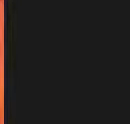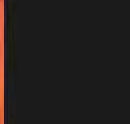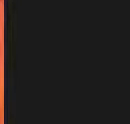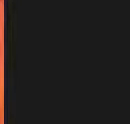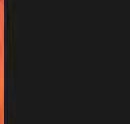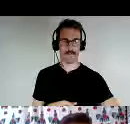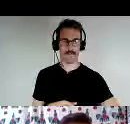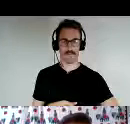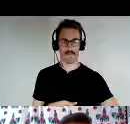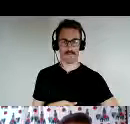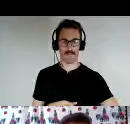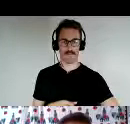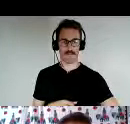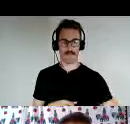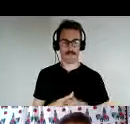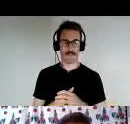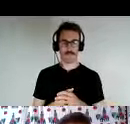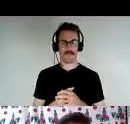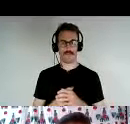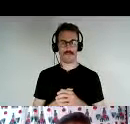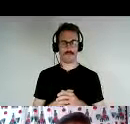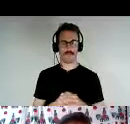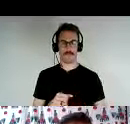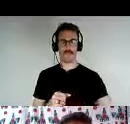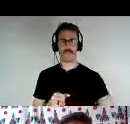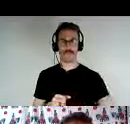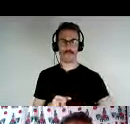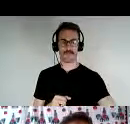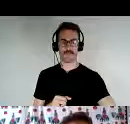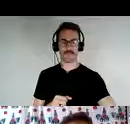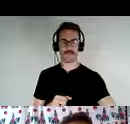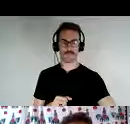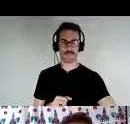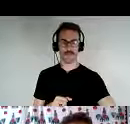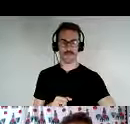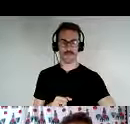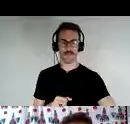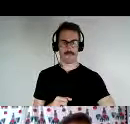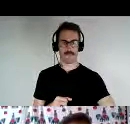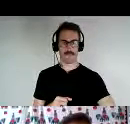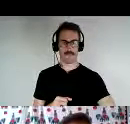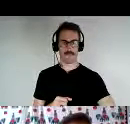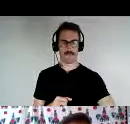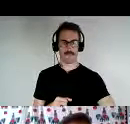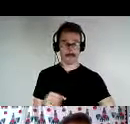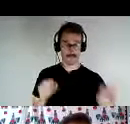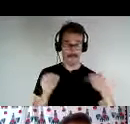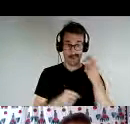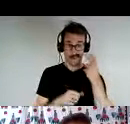I can't, but I don't know if other people on the webinar can. Can you see the results